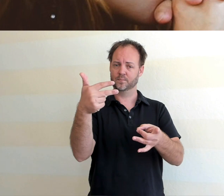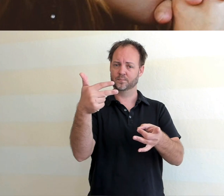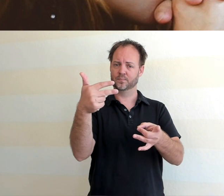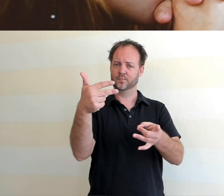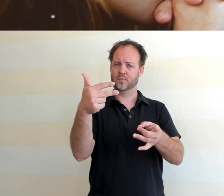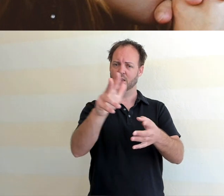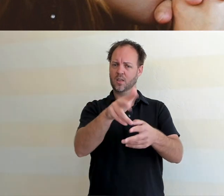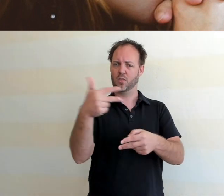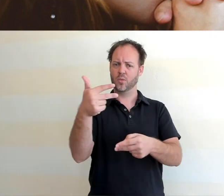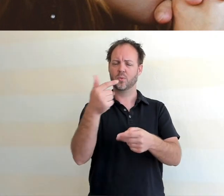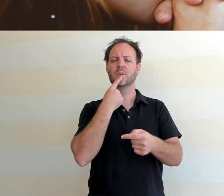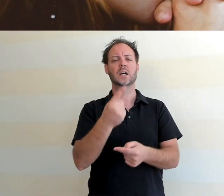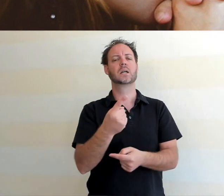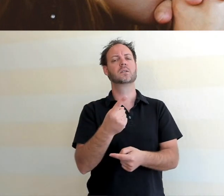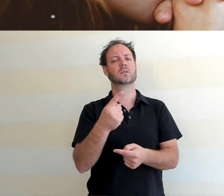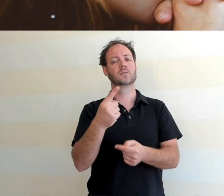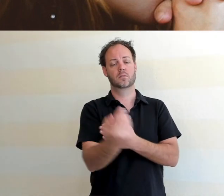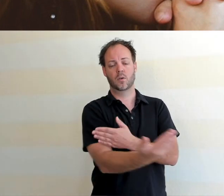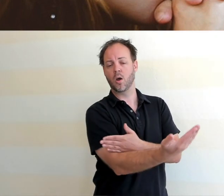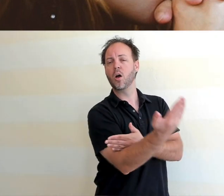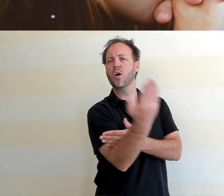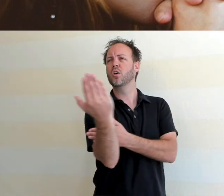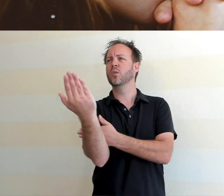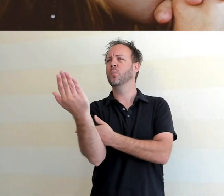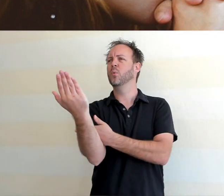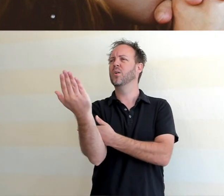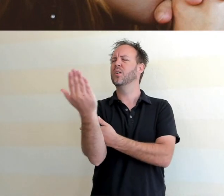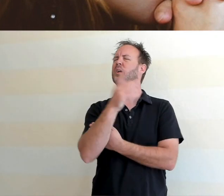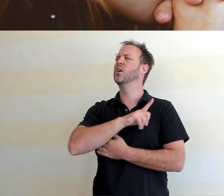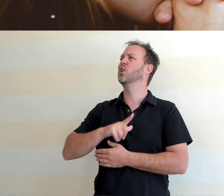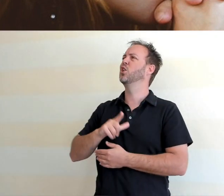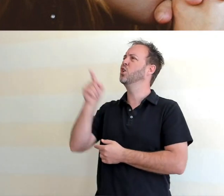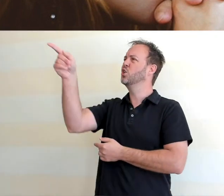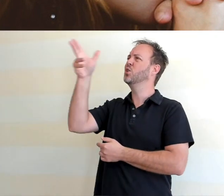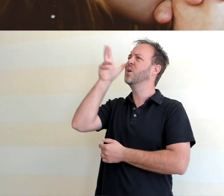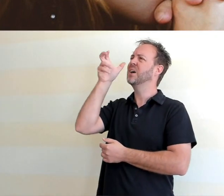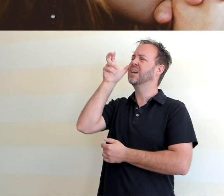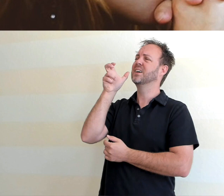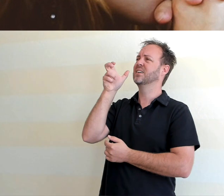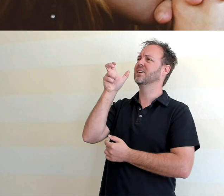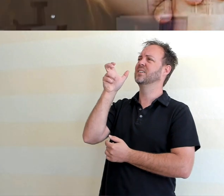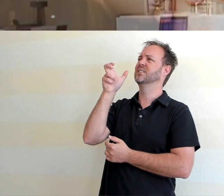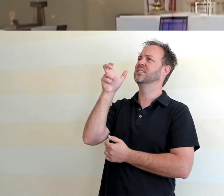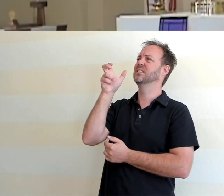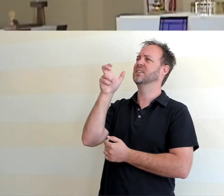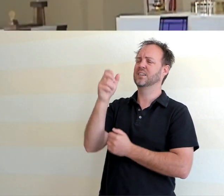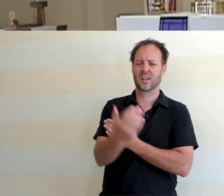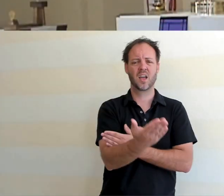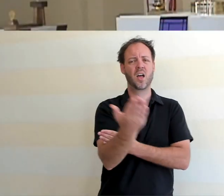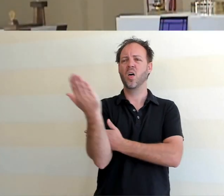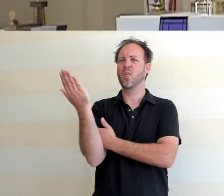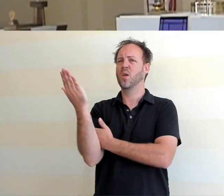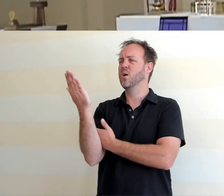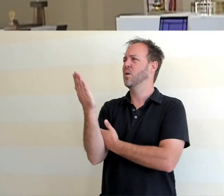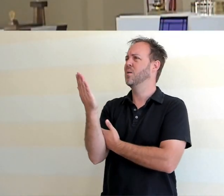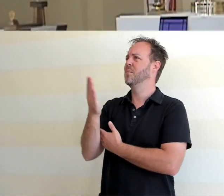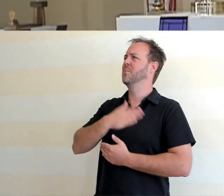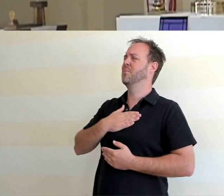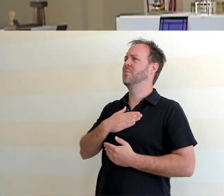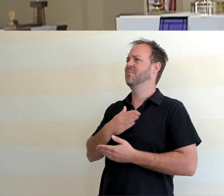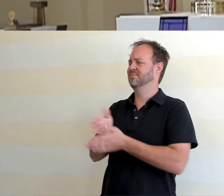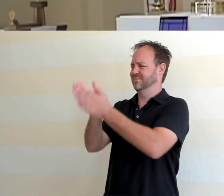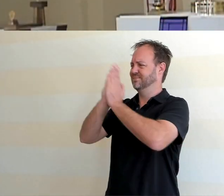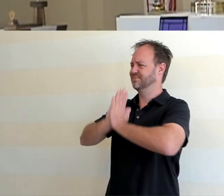3. Verse 3 says, "In the morning, O Lord, you hear my voice. In the morning, I lay my